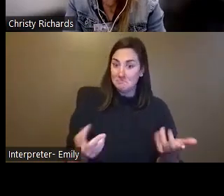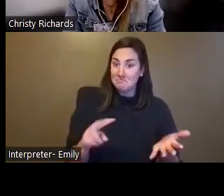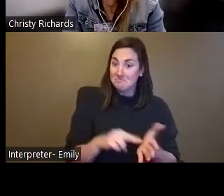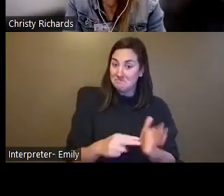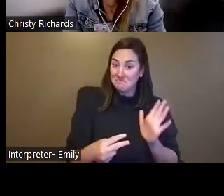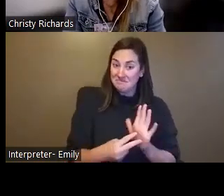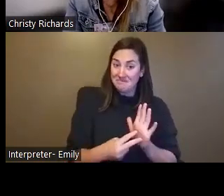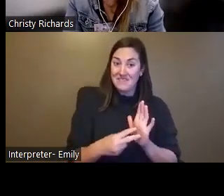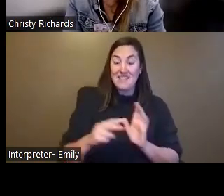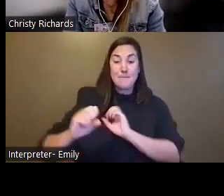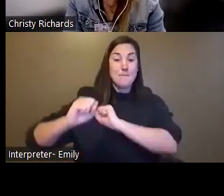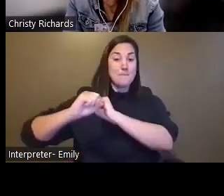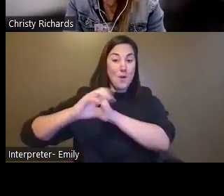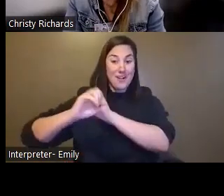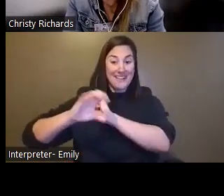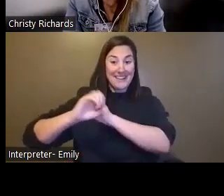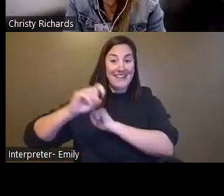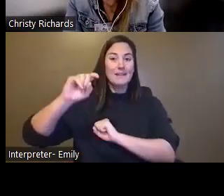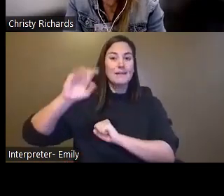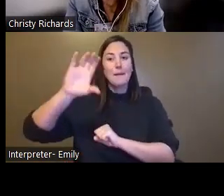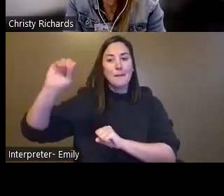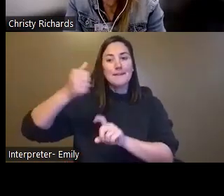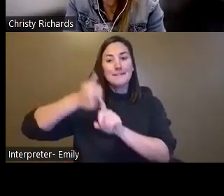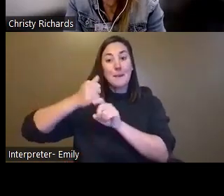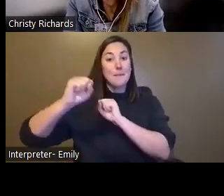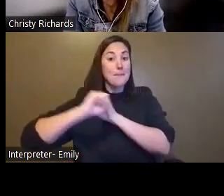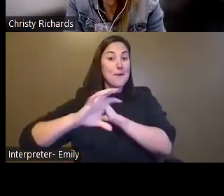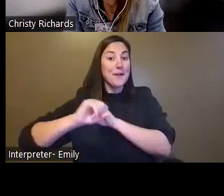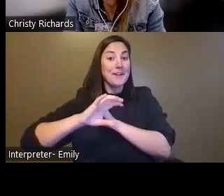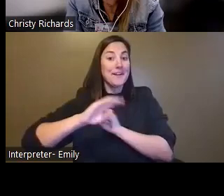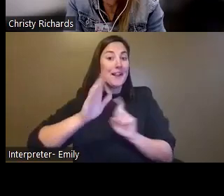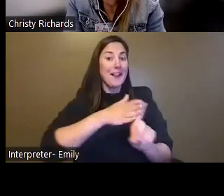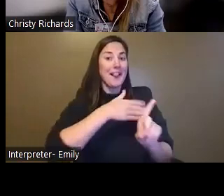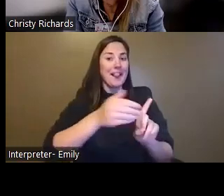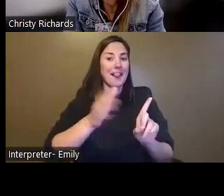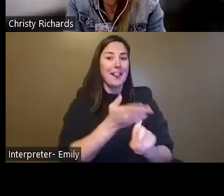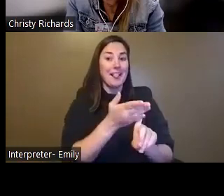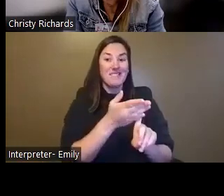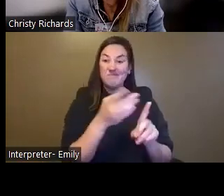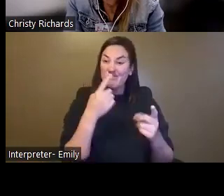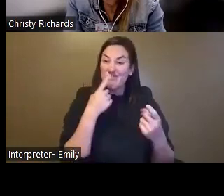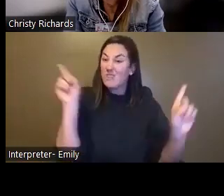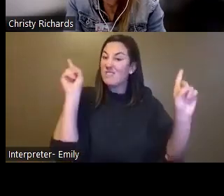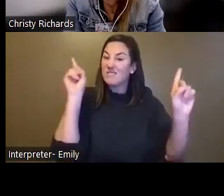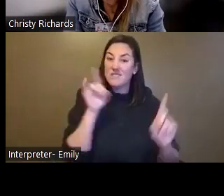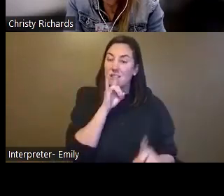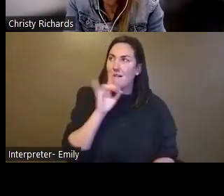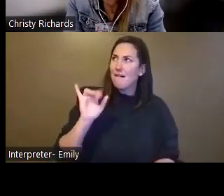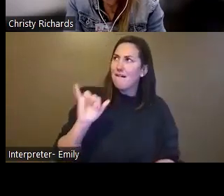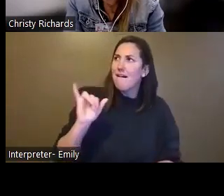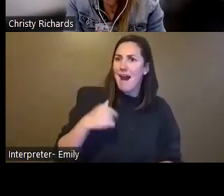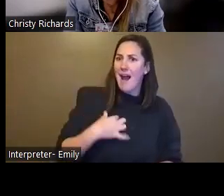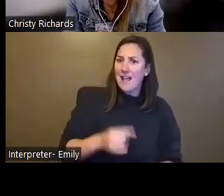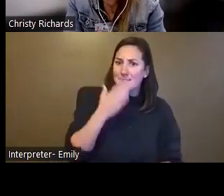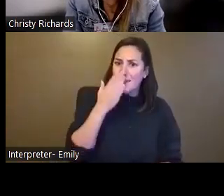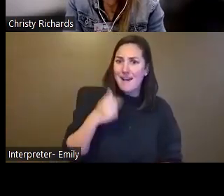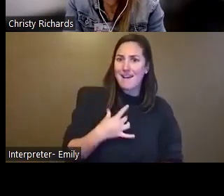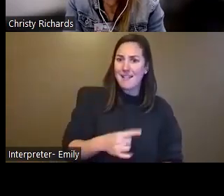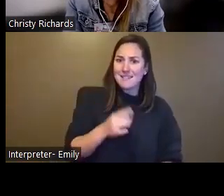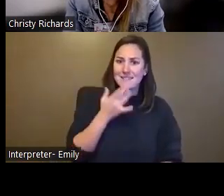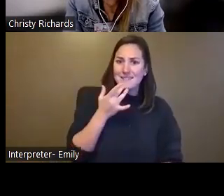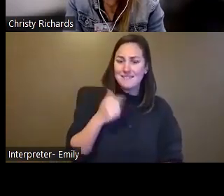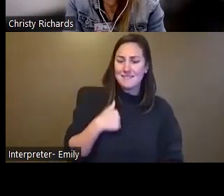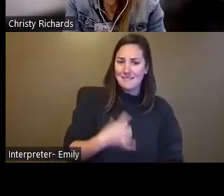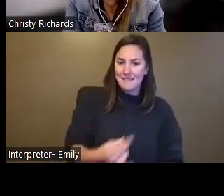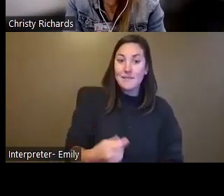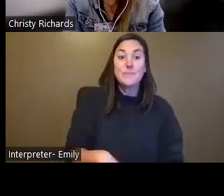their marketing, these companies marketed towards youth, and it worked. The kids definitely noticed all of these things. They